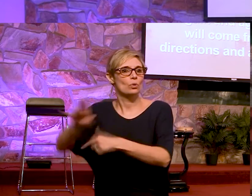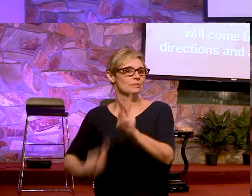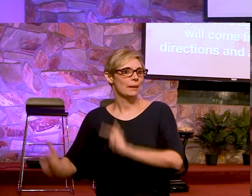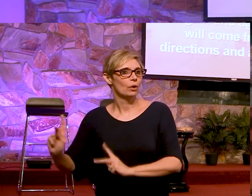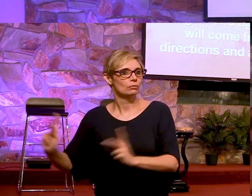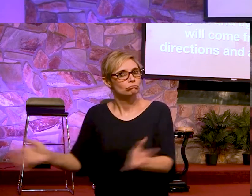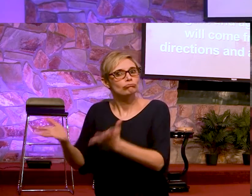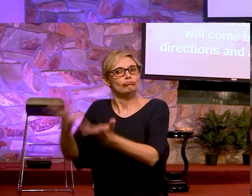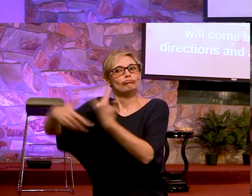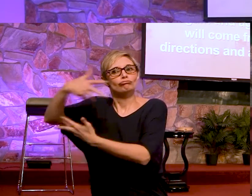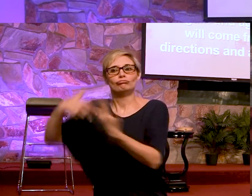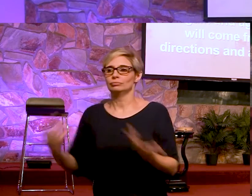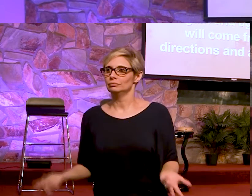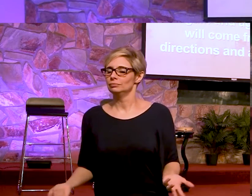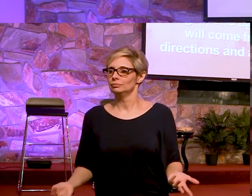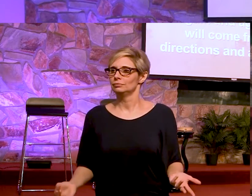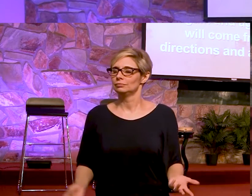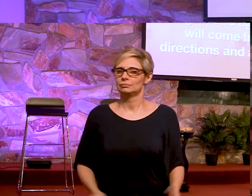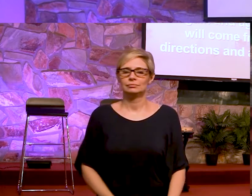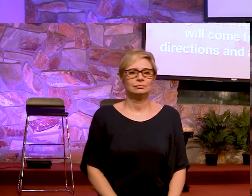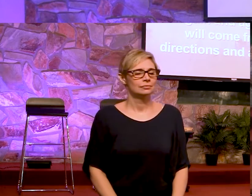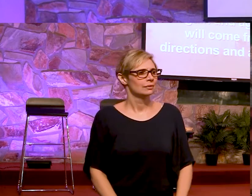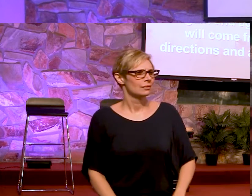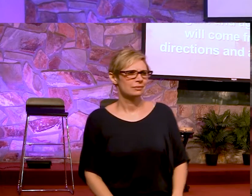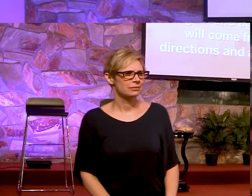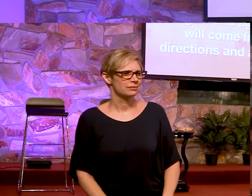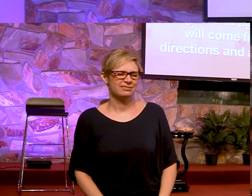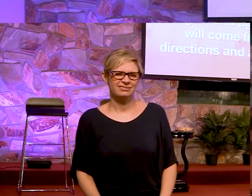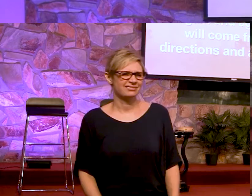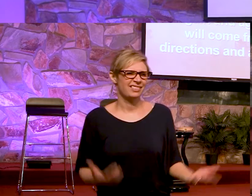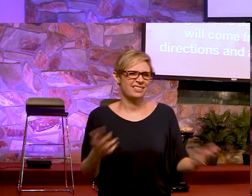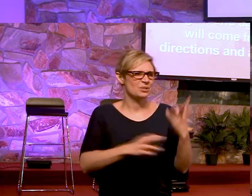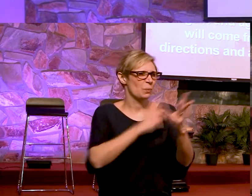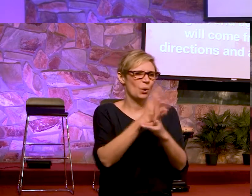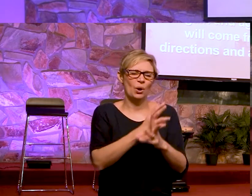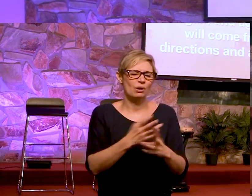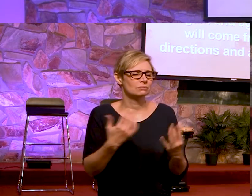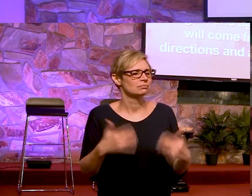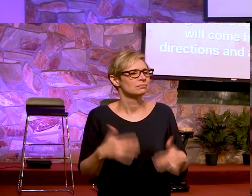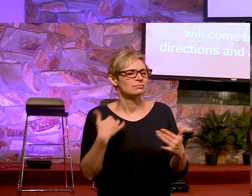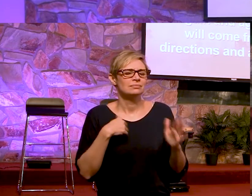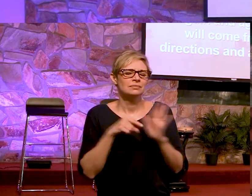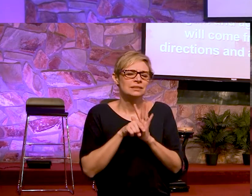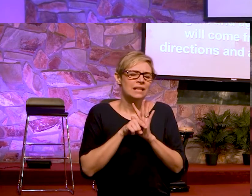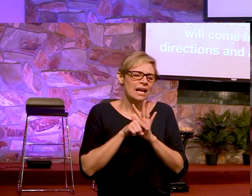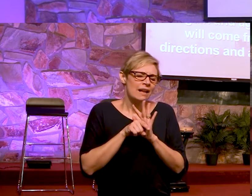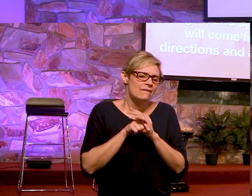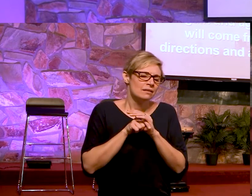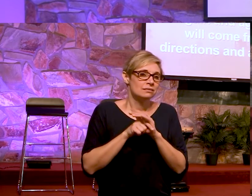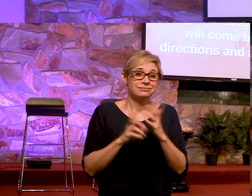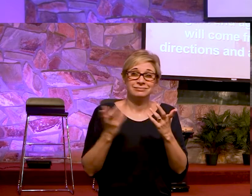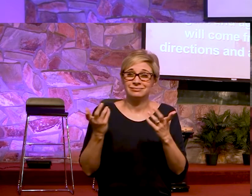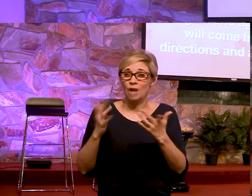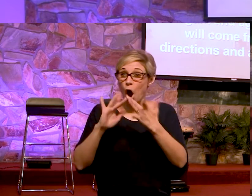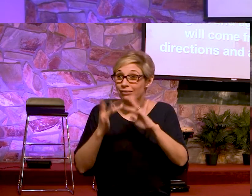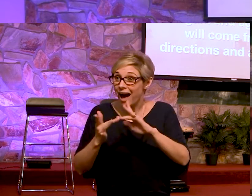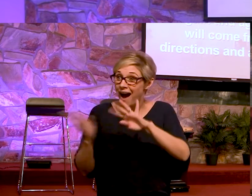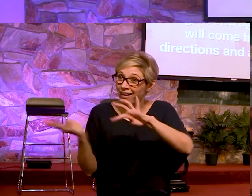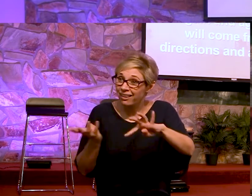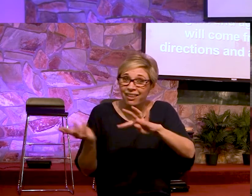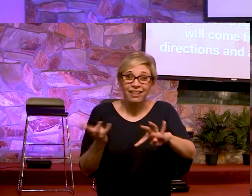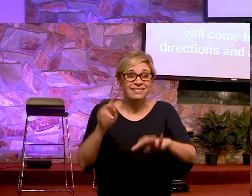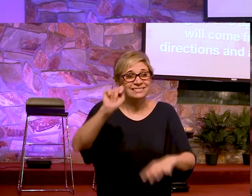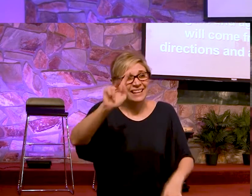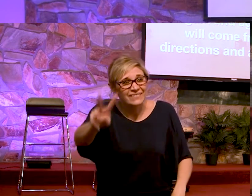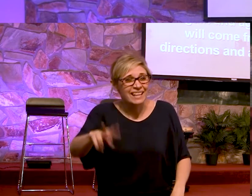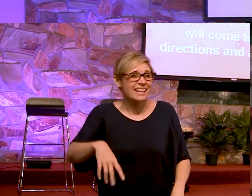That's why, there's so much negativity that we see streaming online, on the